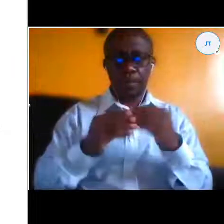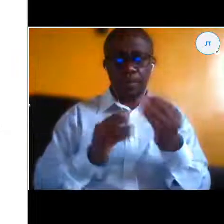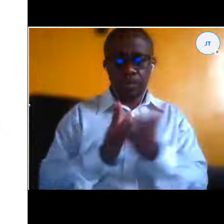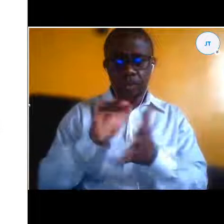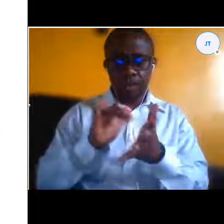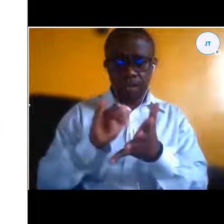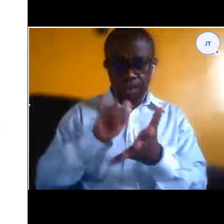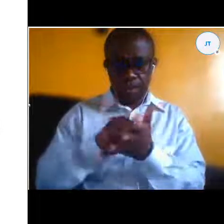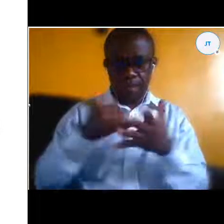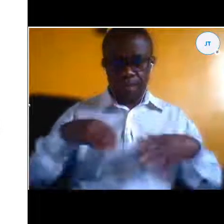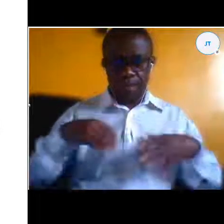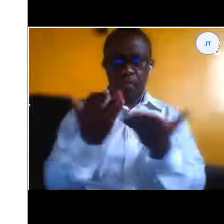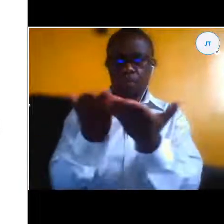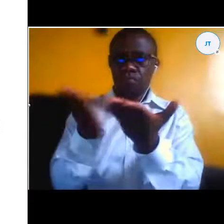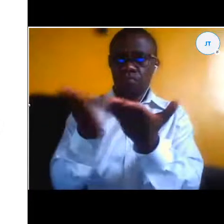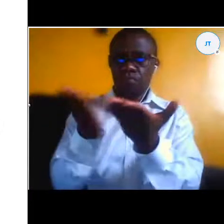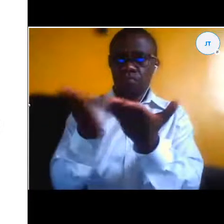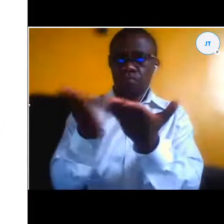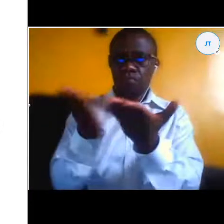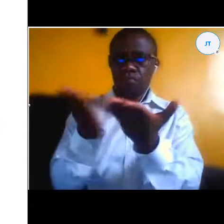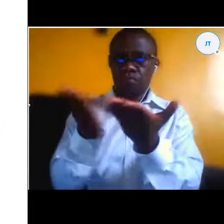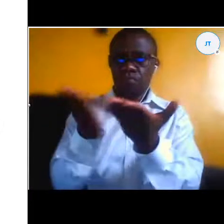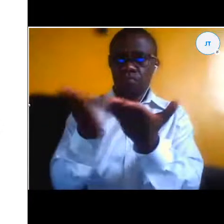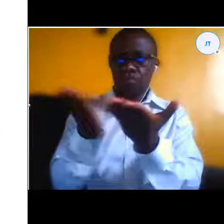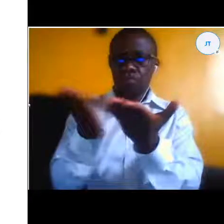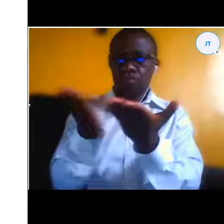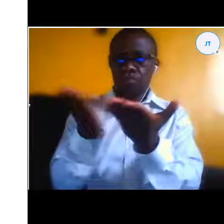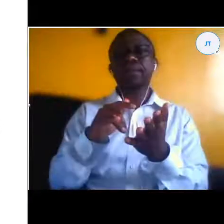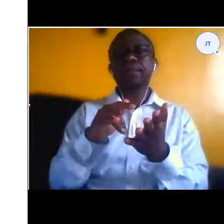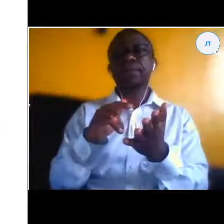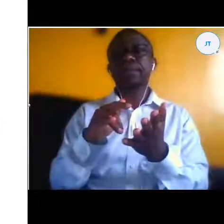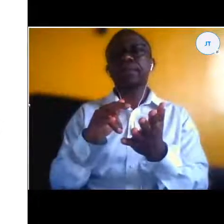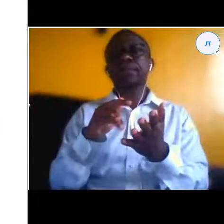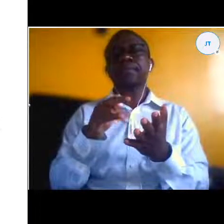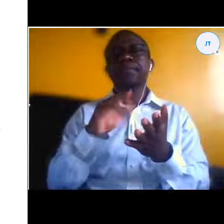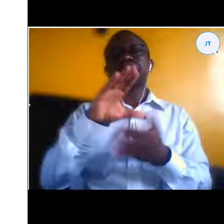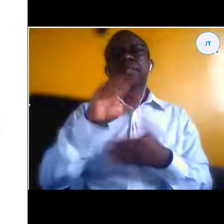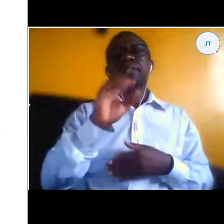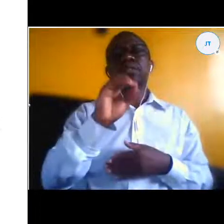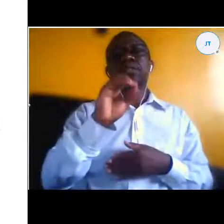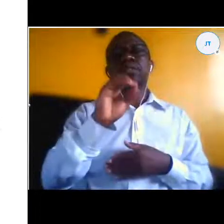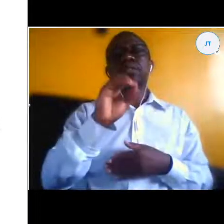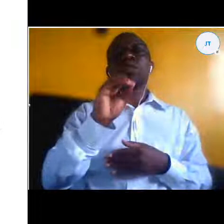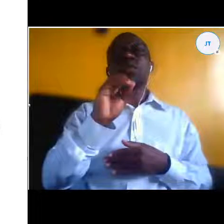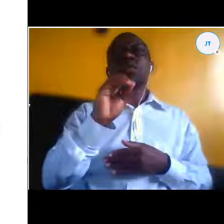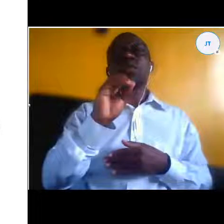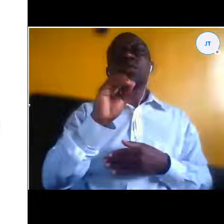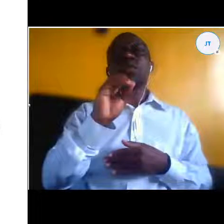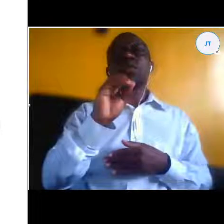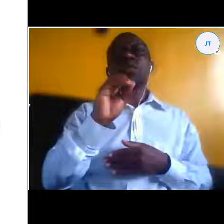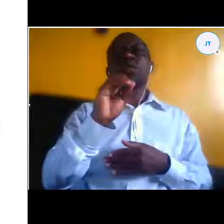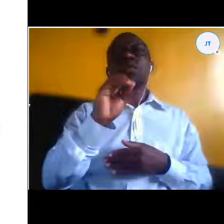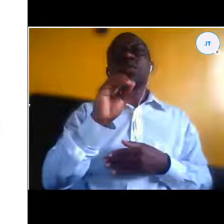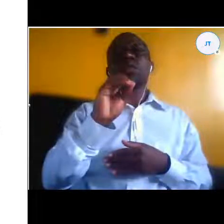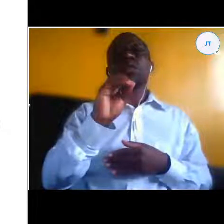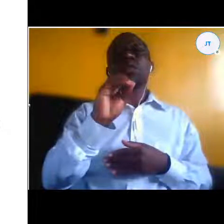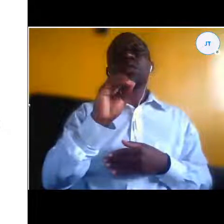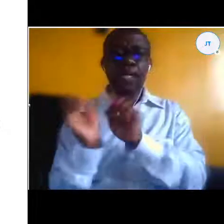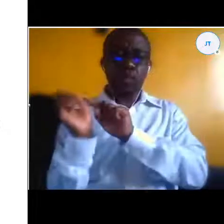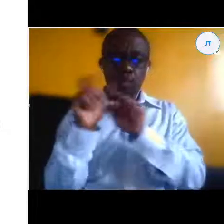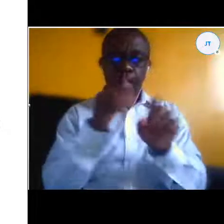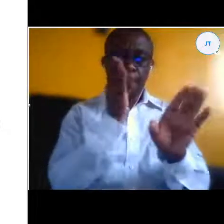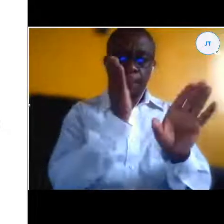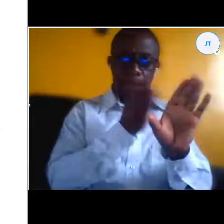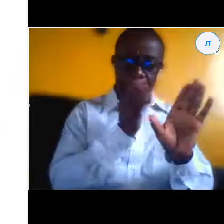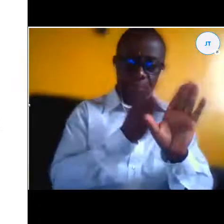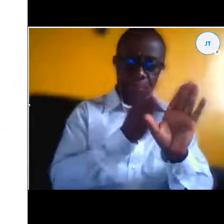about, and we need everyone to meaningfully participate in the CSO Forum, particularly to appreciate all